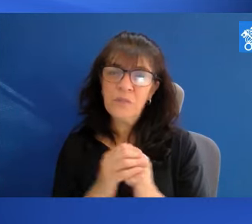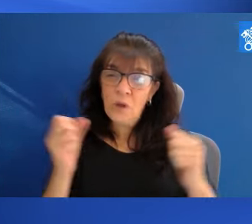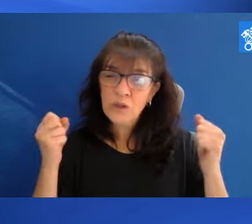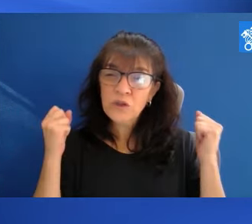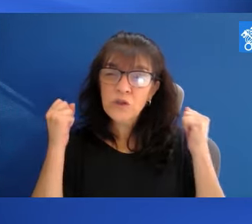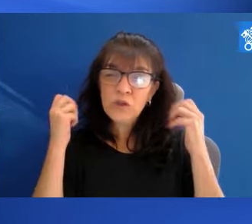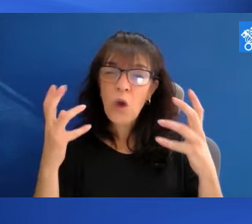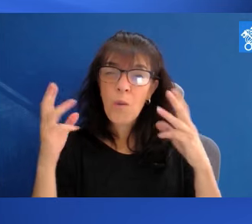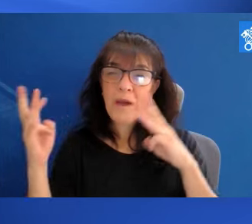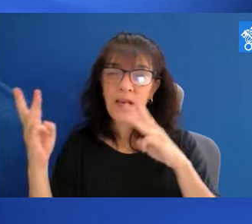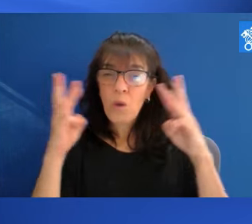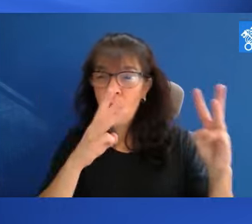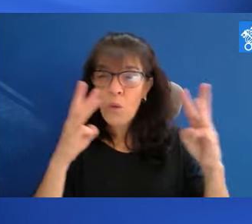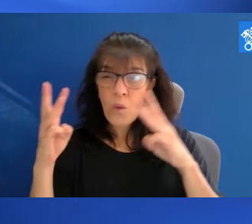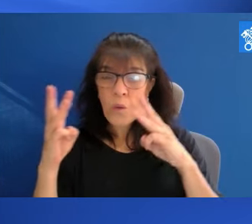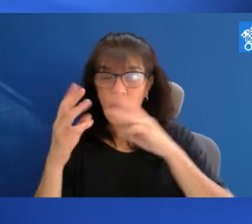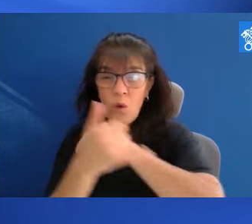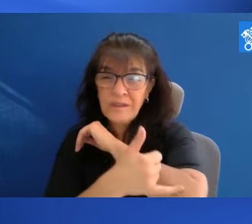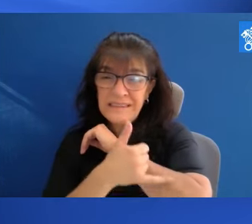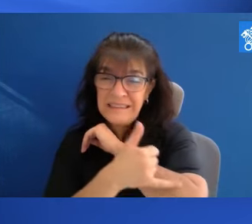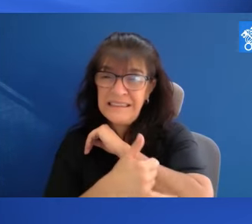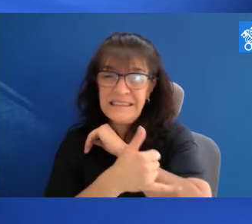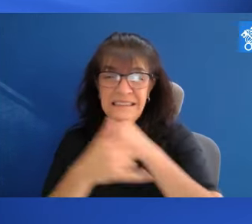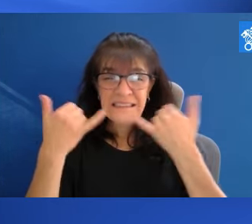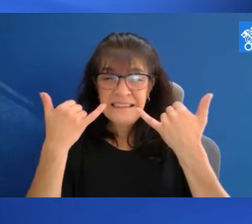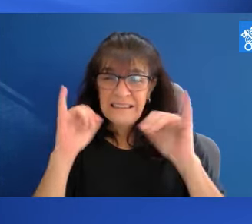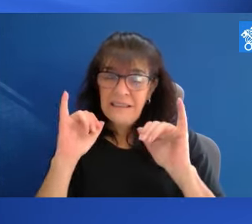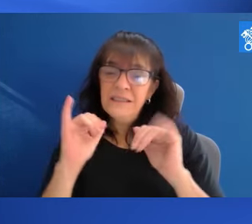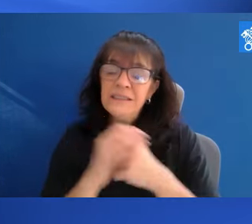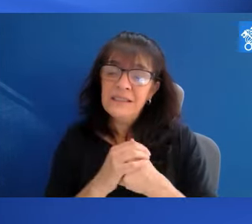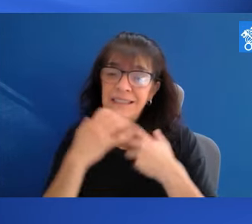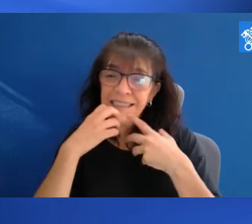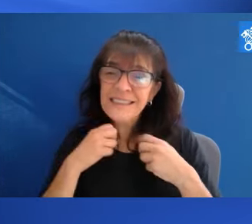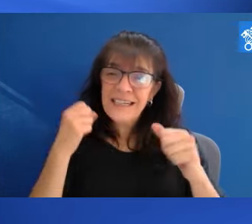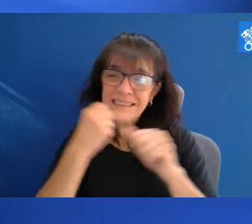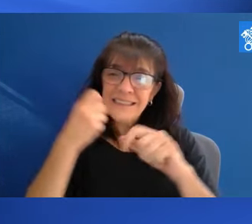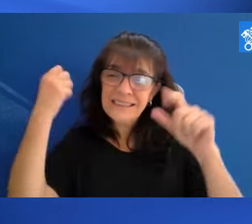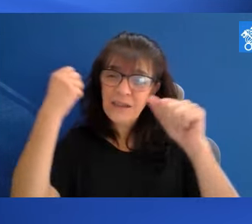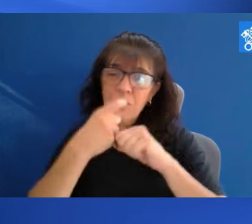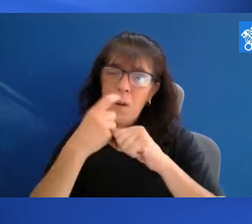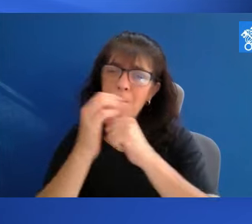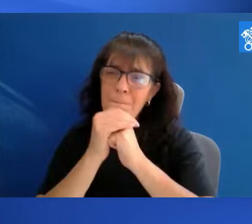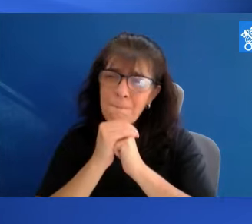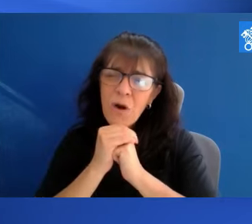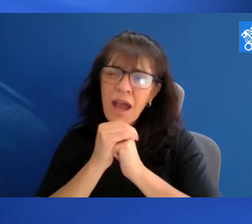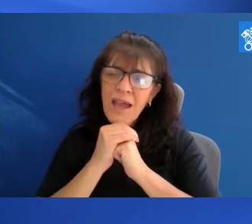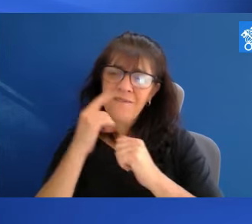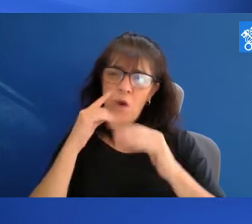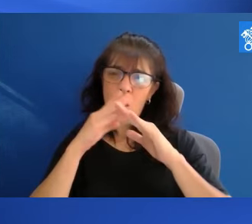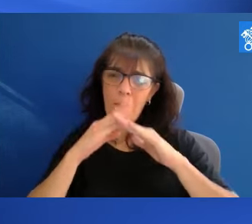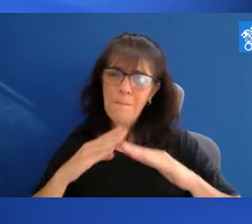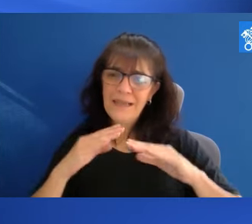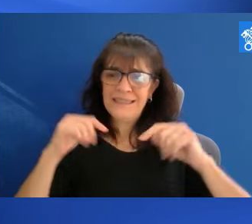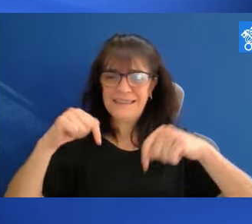And let us not forget many, many countries at war. Dear brothers and sisters, we have to pray for peace in